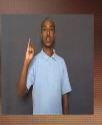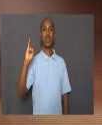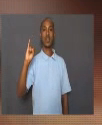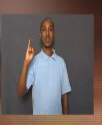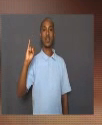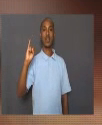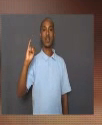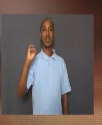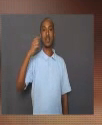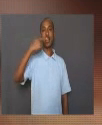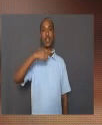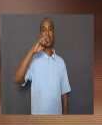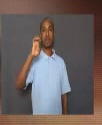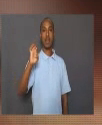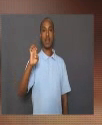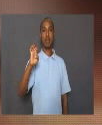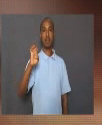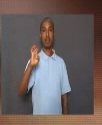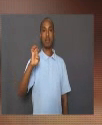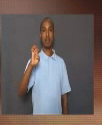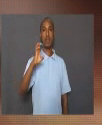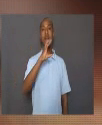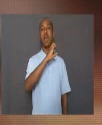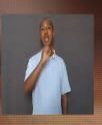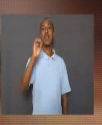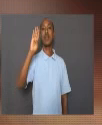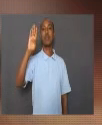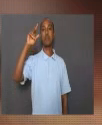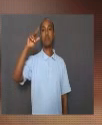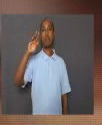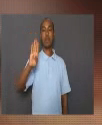silicone, germanium, and lead.